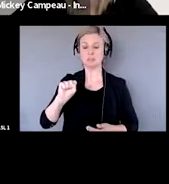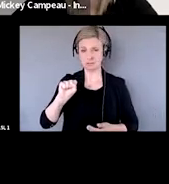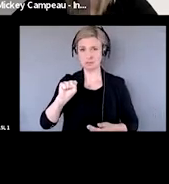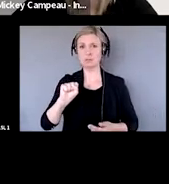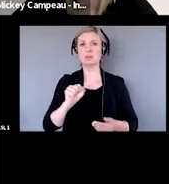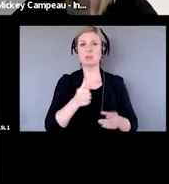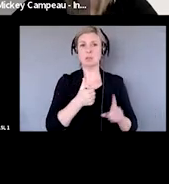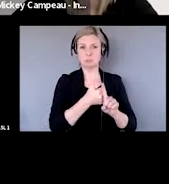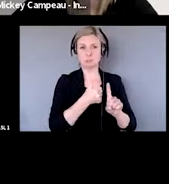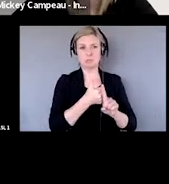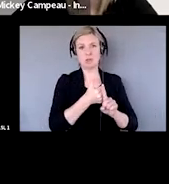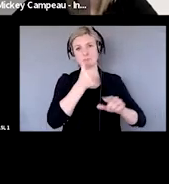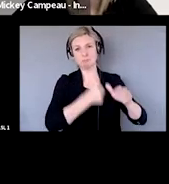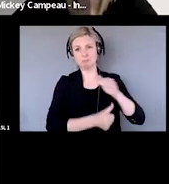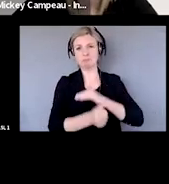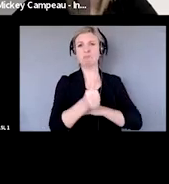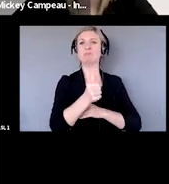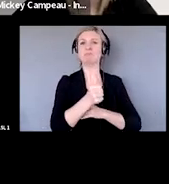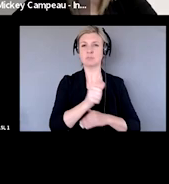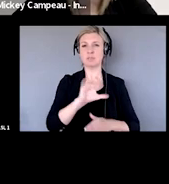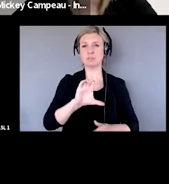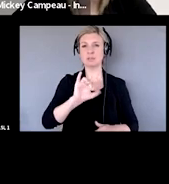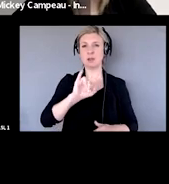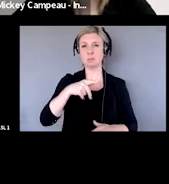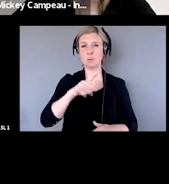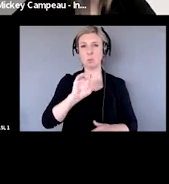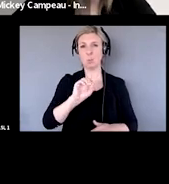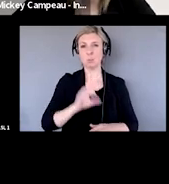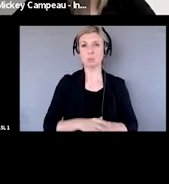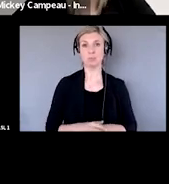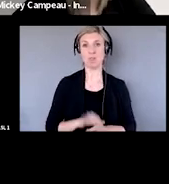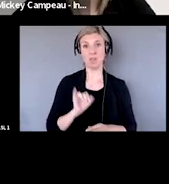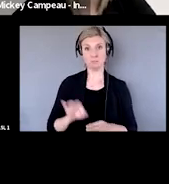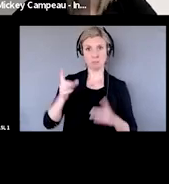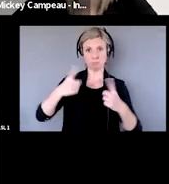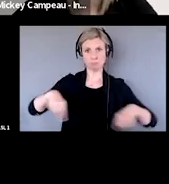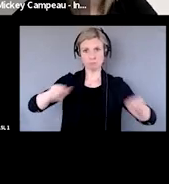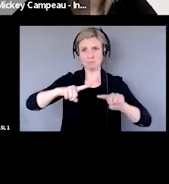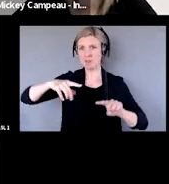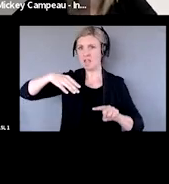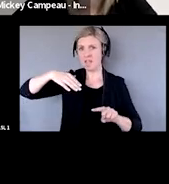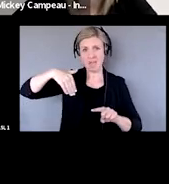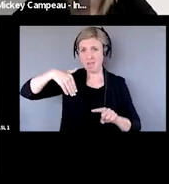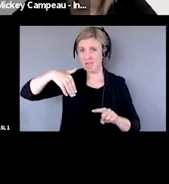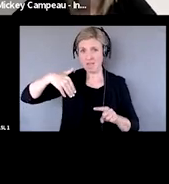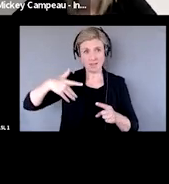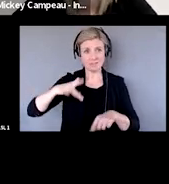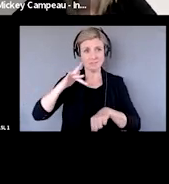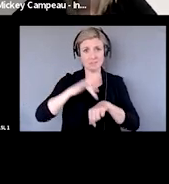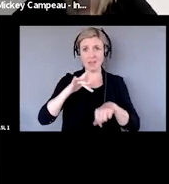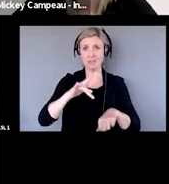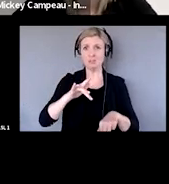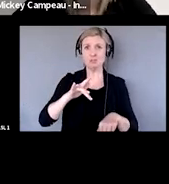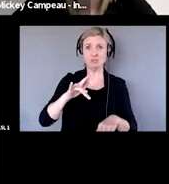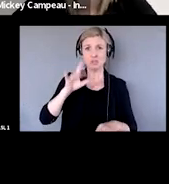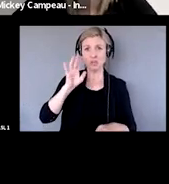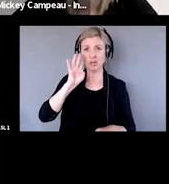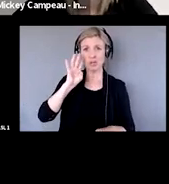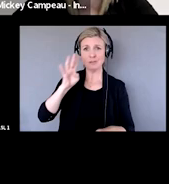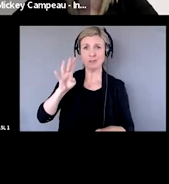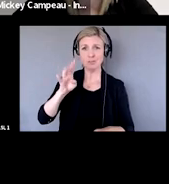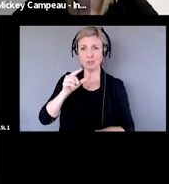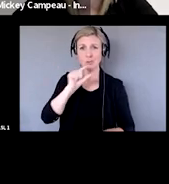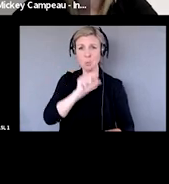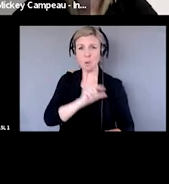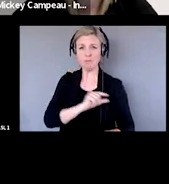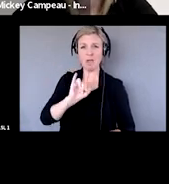In case some of you are new to Innovation Guelph, I will promise I'll run through this really quickly. A little background on Innovation Guelph. We are one